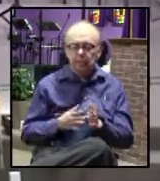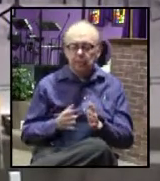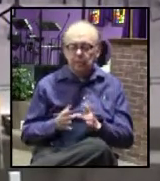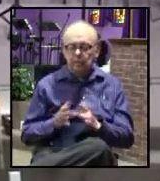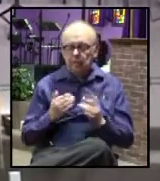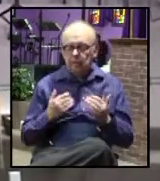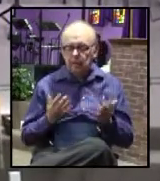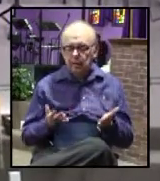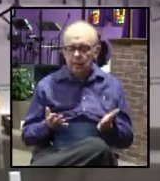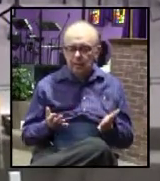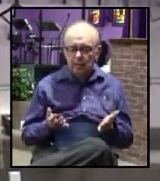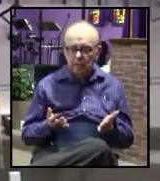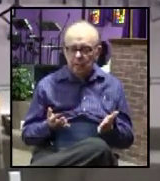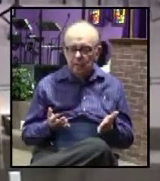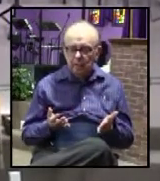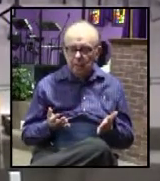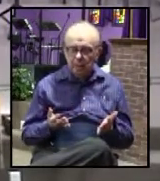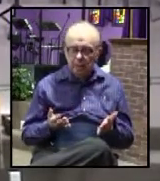Jesus had,